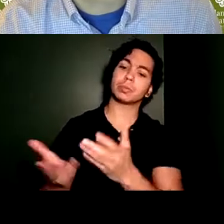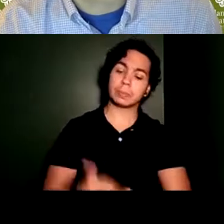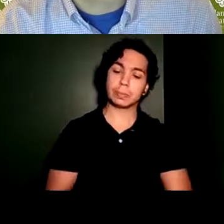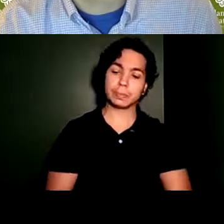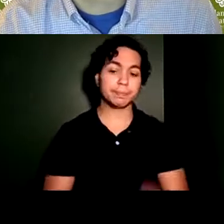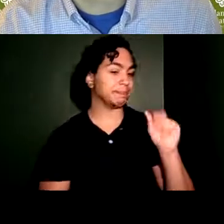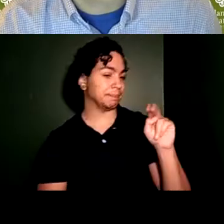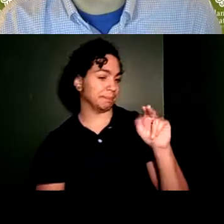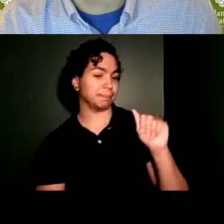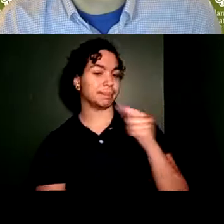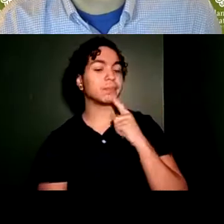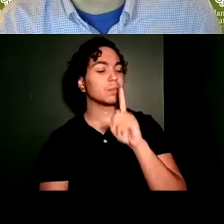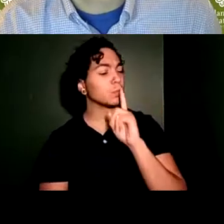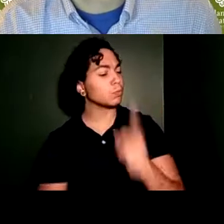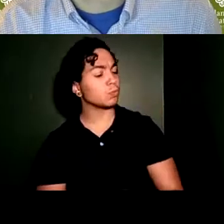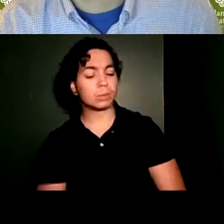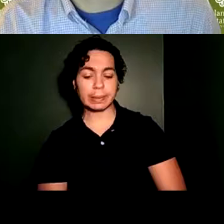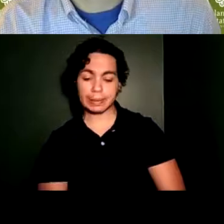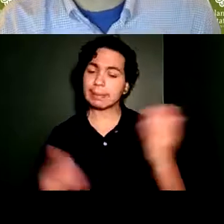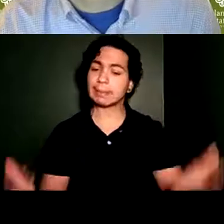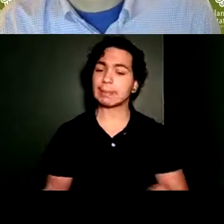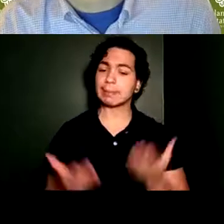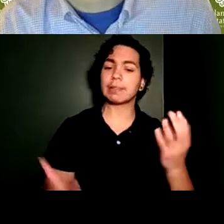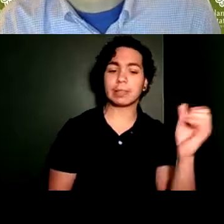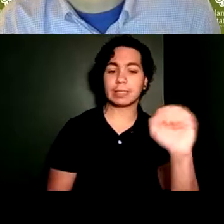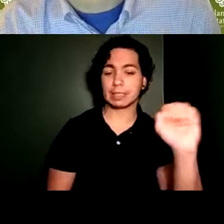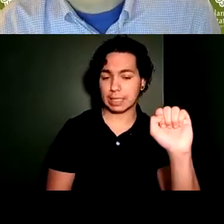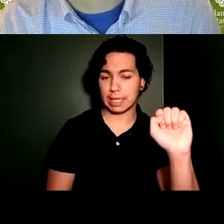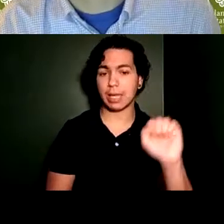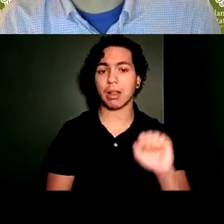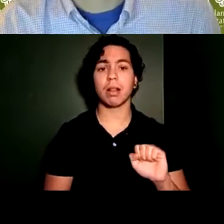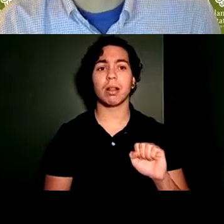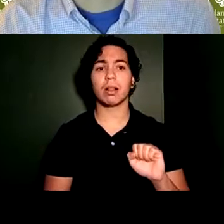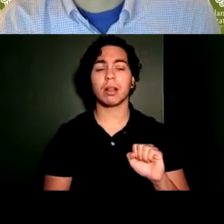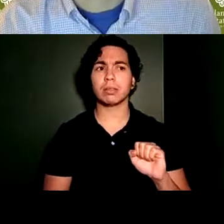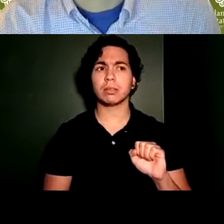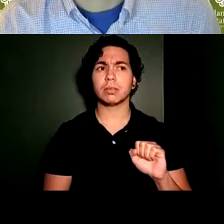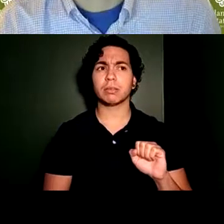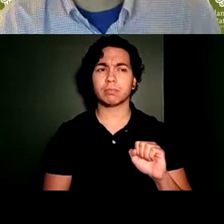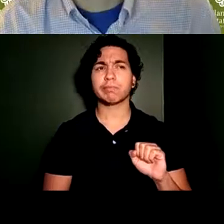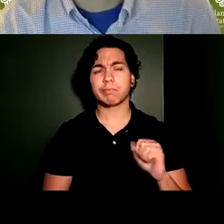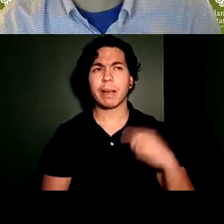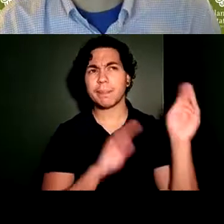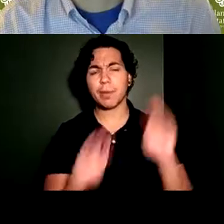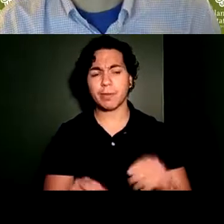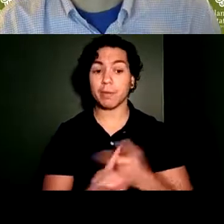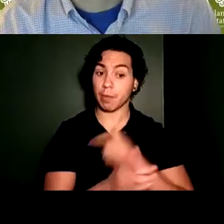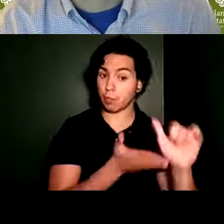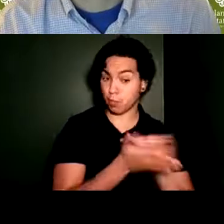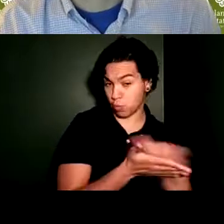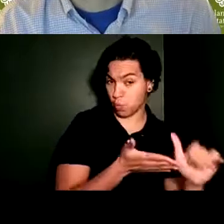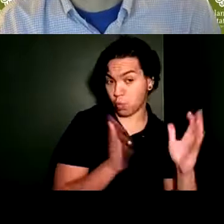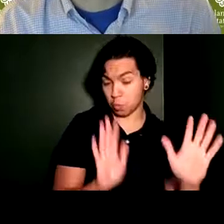Sure, yeah, I think, you know, here in Seattle, there's been, since I moved here from New York, and so I